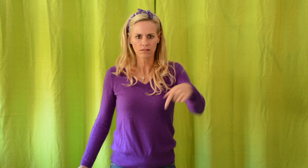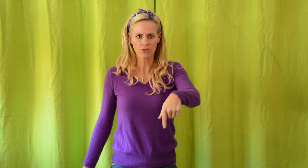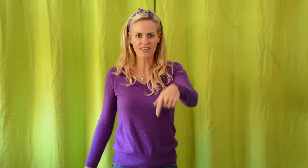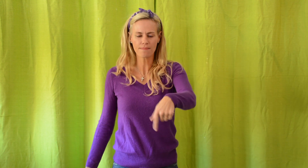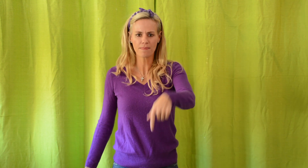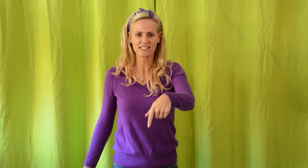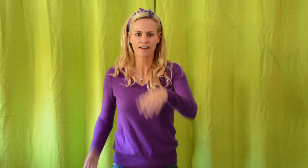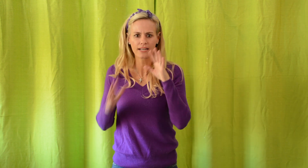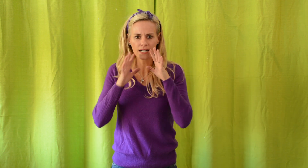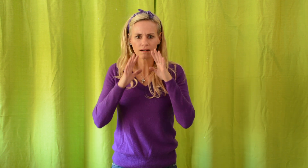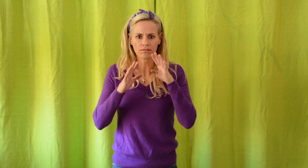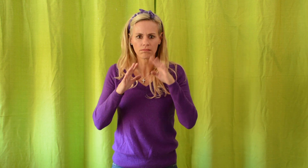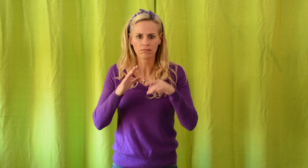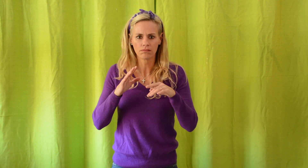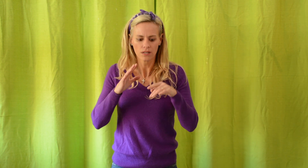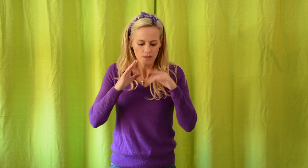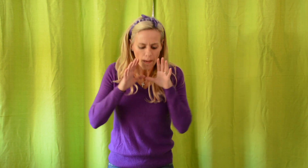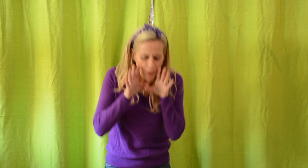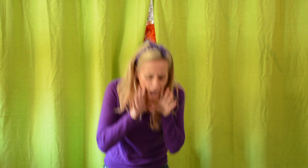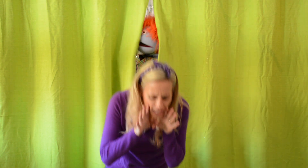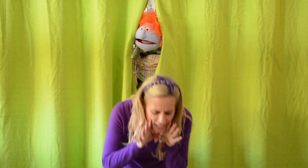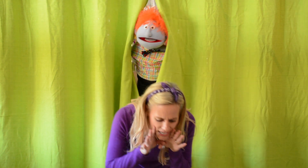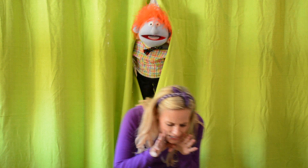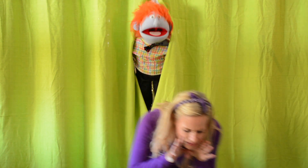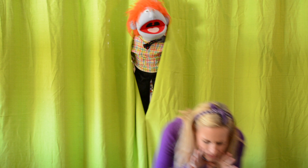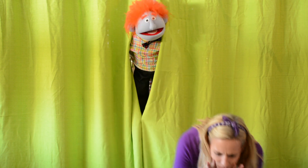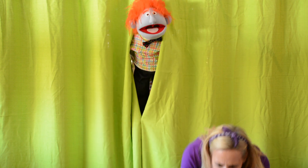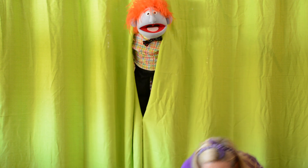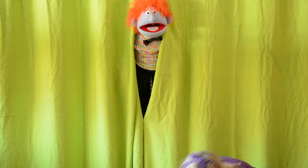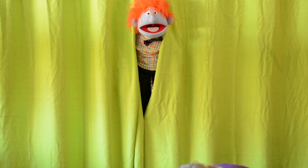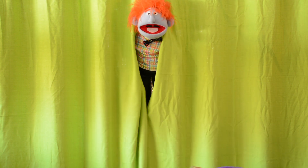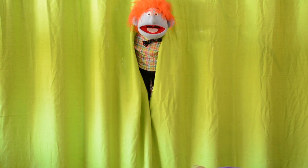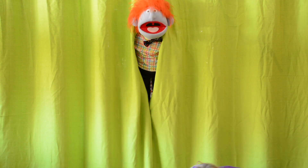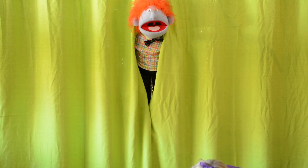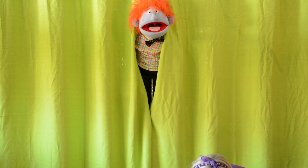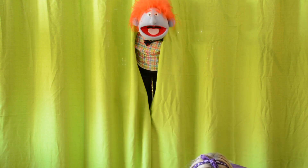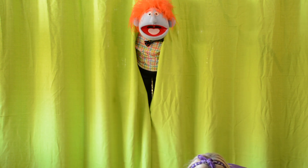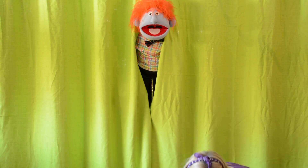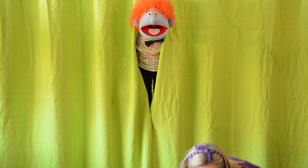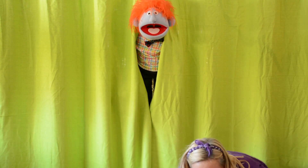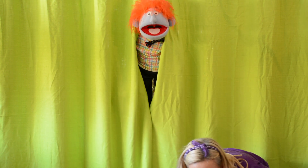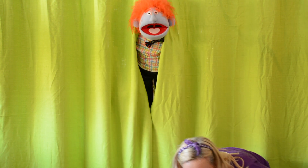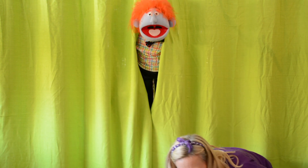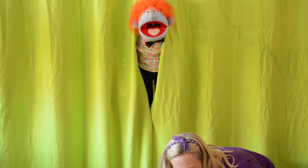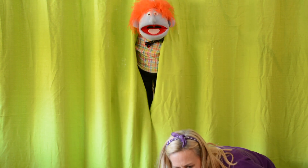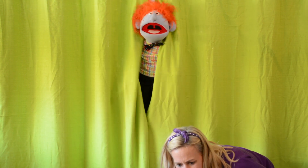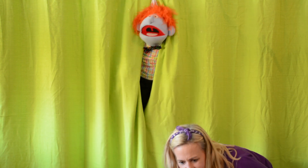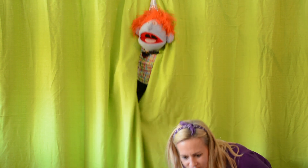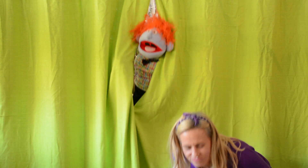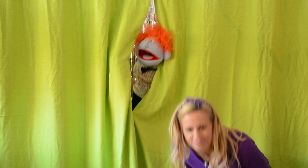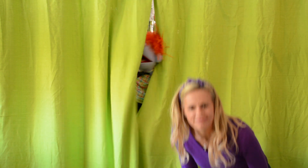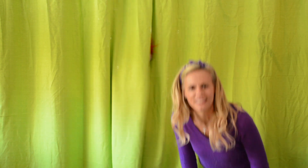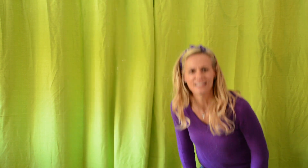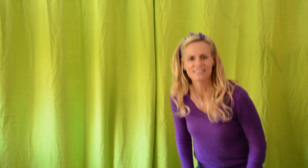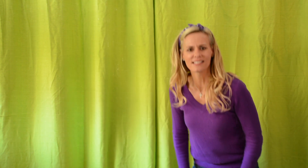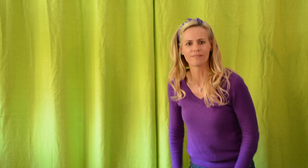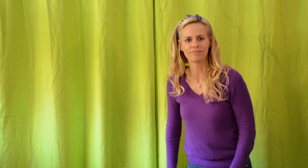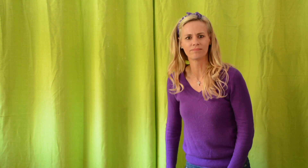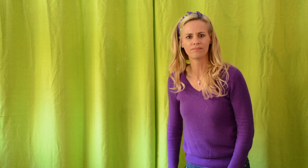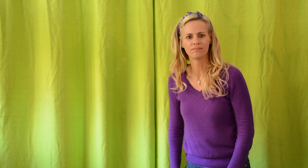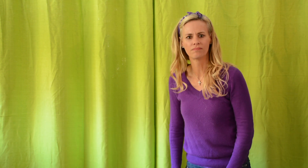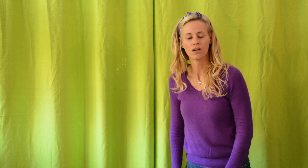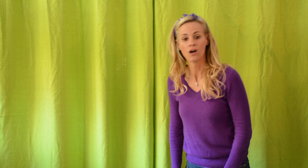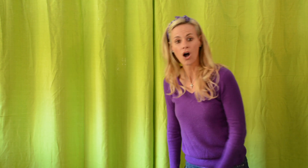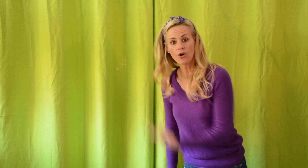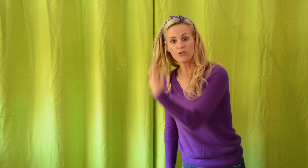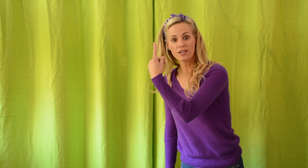you think? You think maybe he's down here? Paulie? Paulie? Are you down there? I didn't see